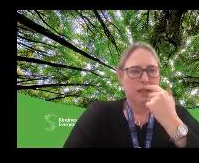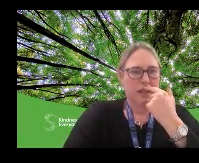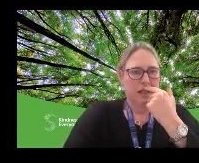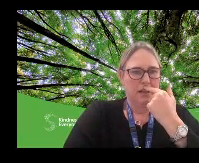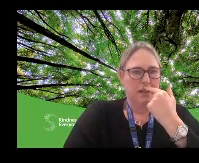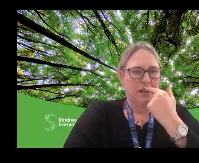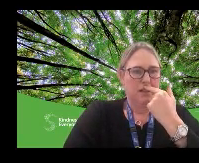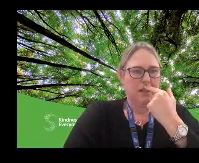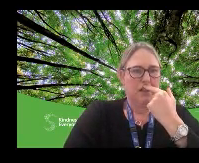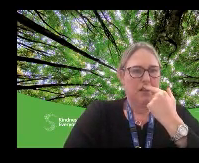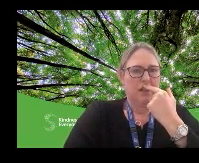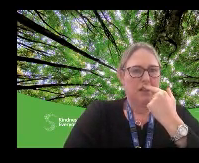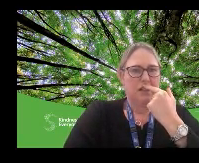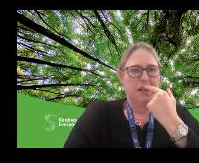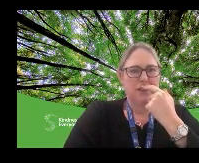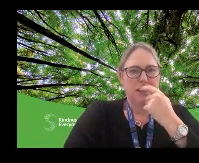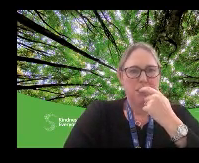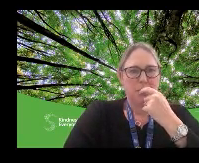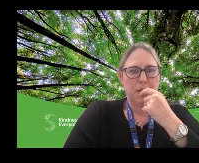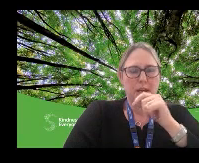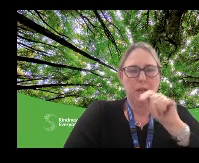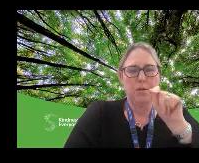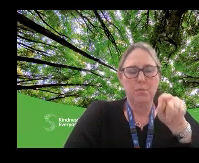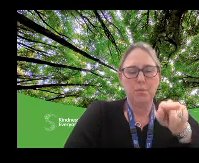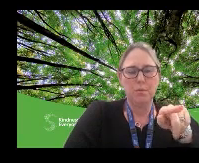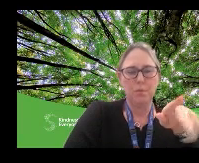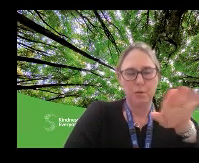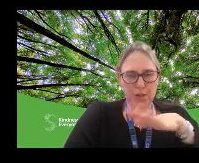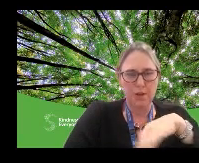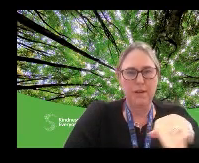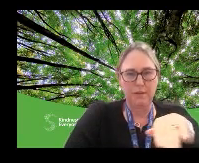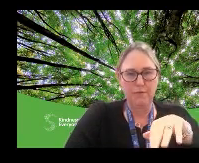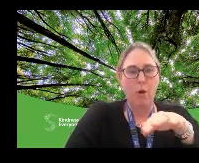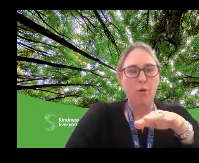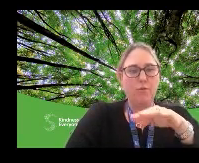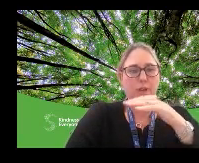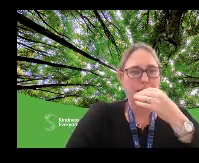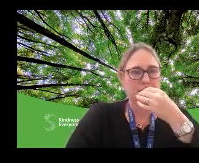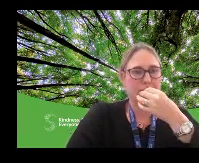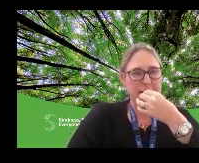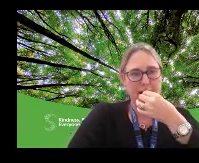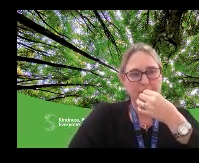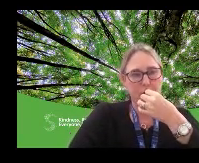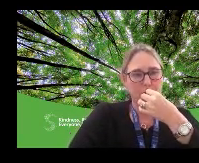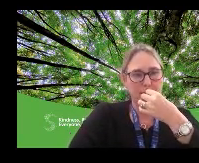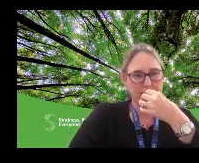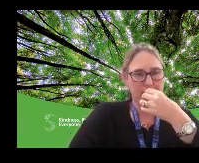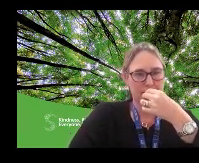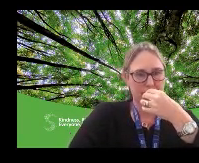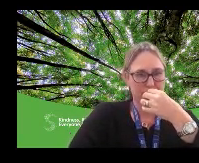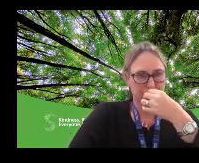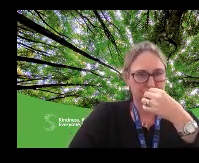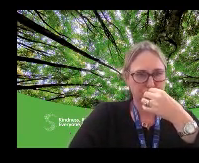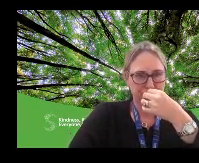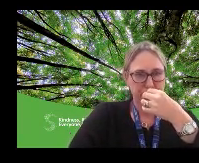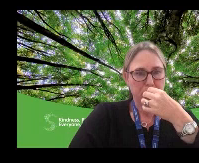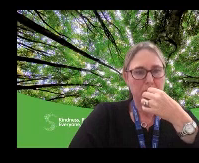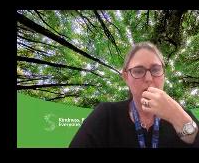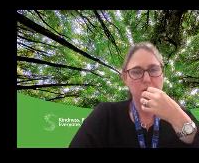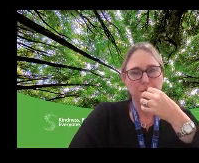So these are the services that we want to know if they're involved, and it's great to have the contact details